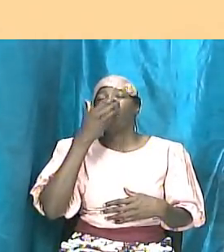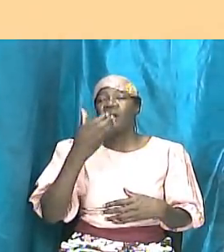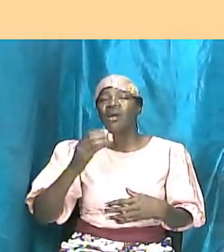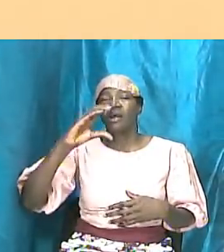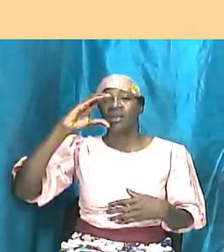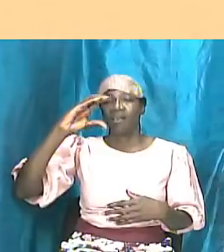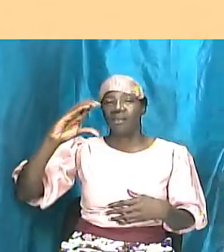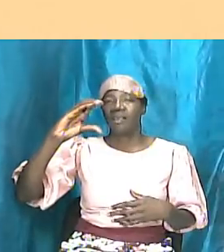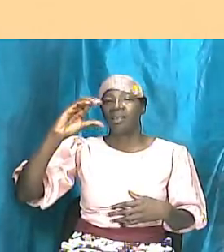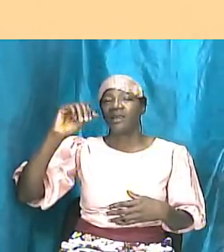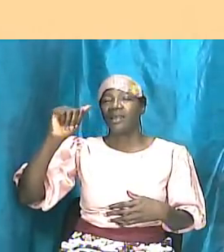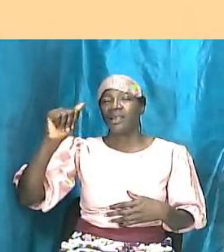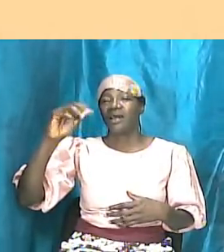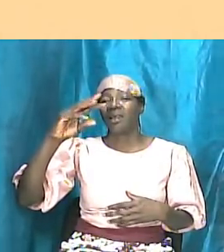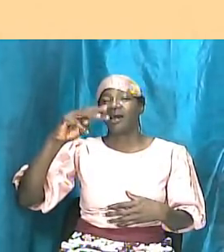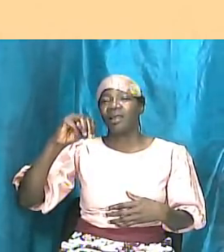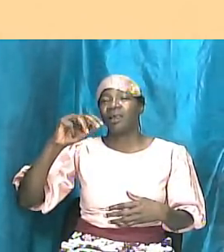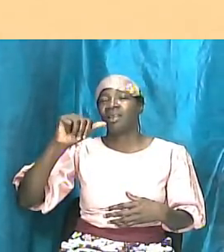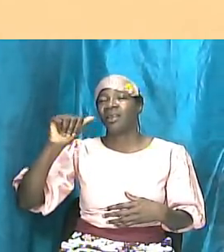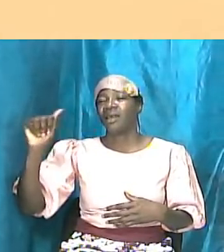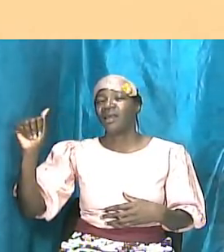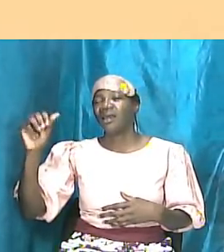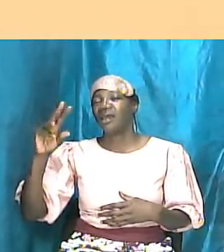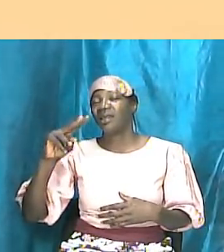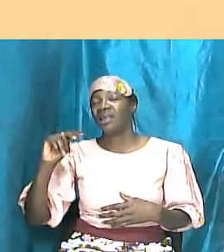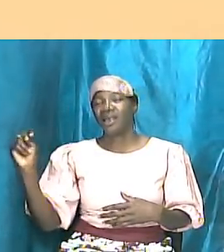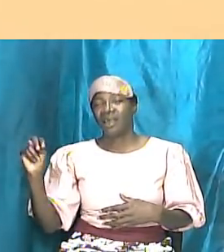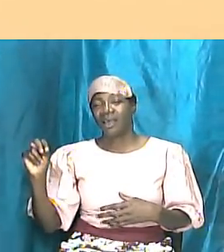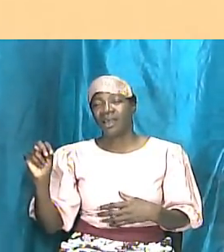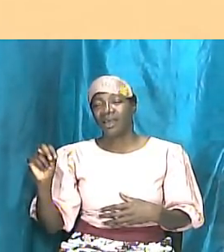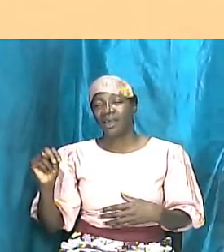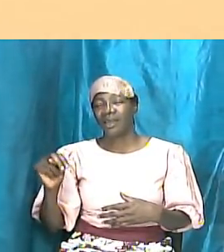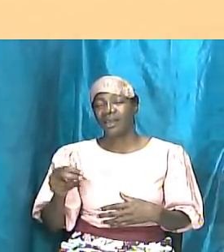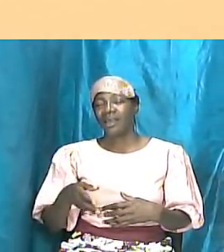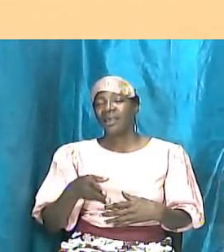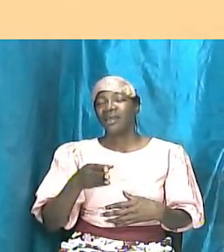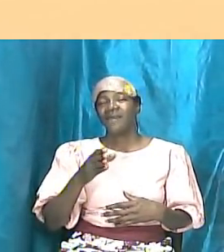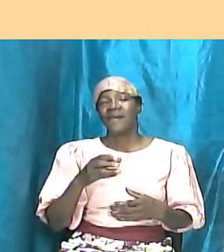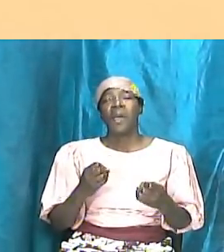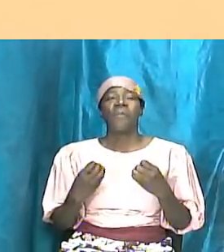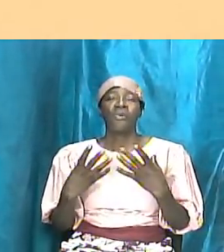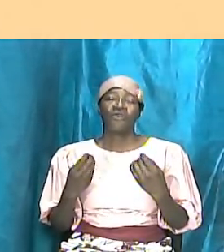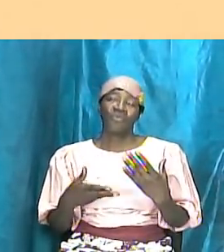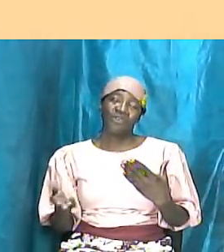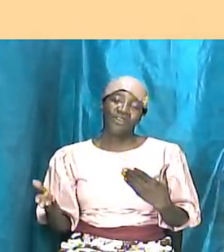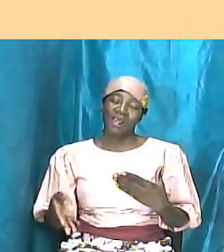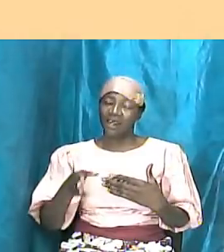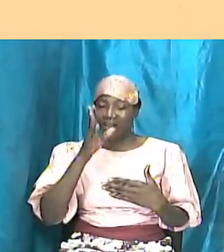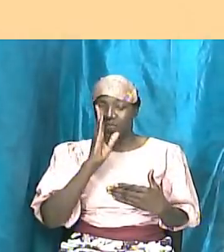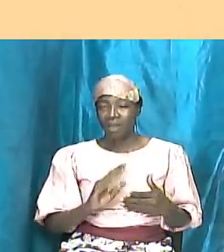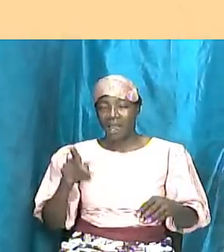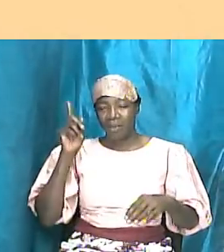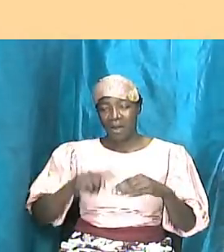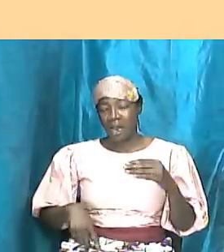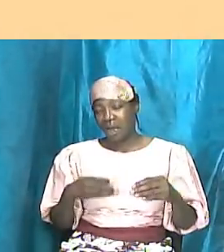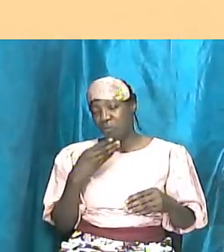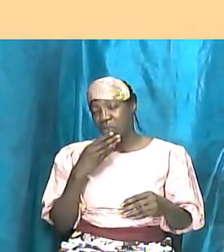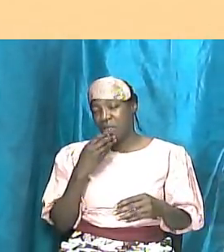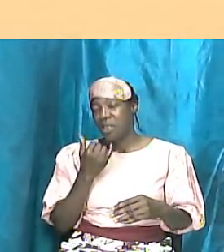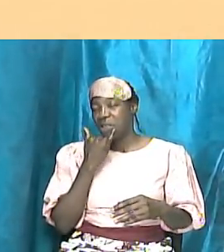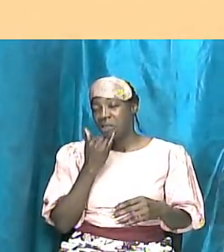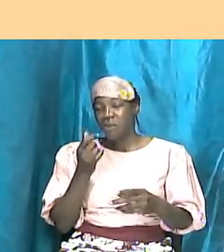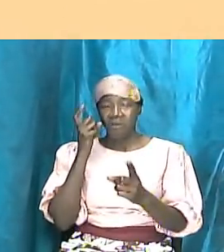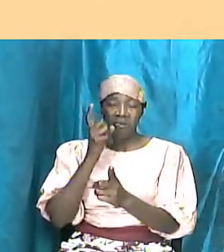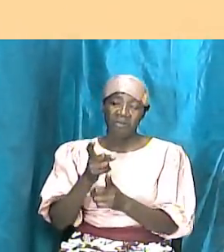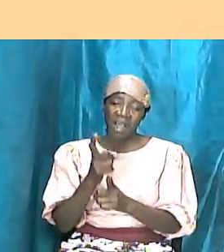why? We're going to get into that. So a whole lot of things. And the other thing where folks say the Bible cannot be right because Cain